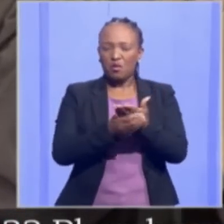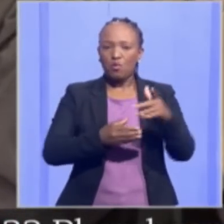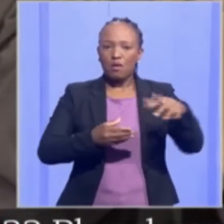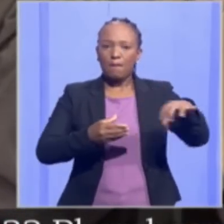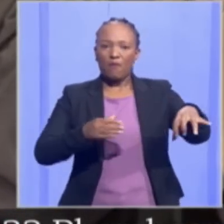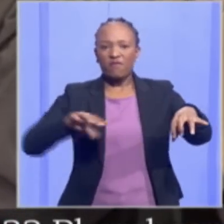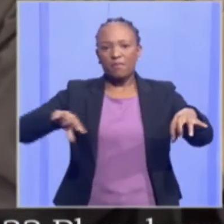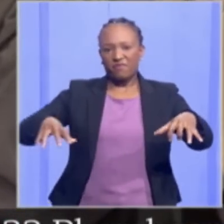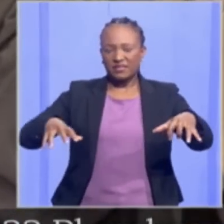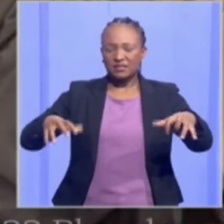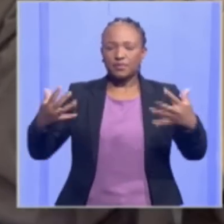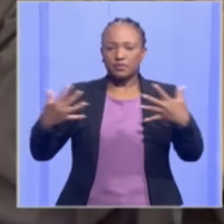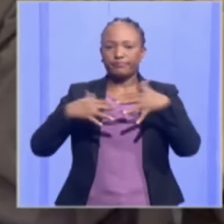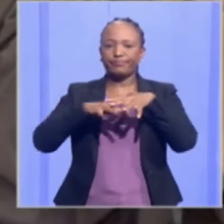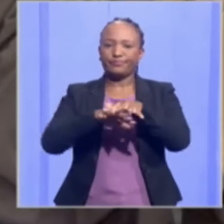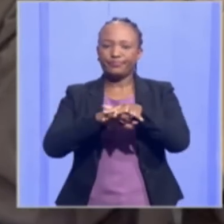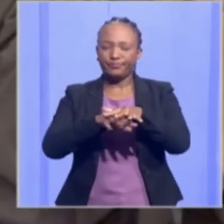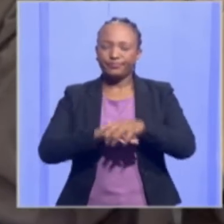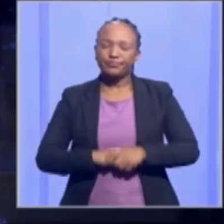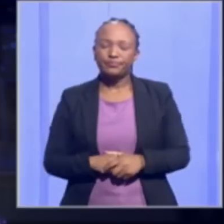pedi di nyallane.